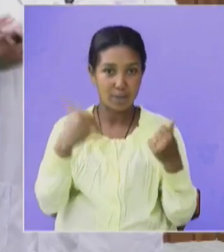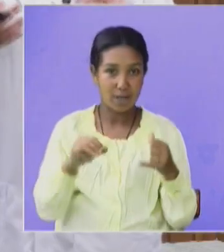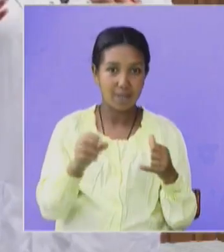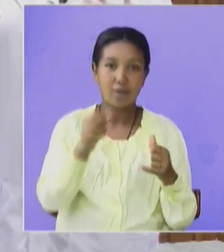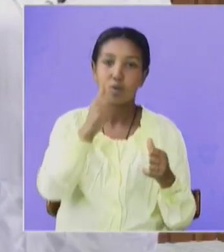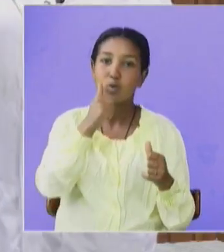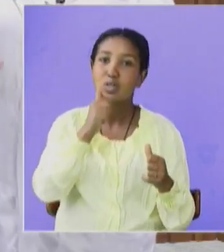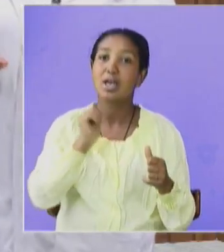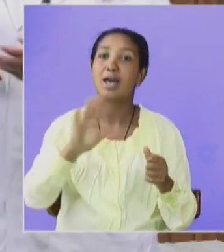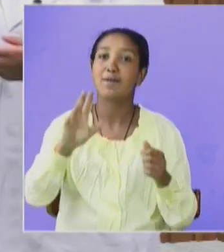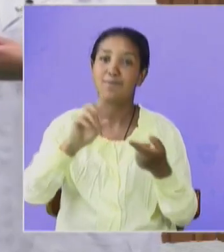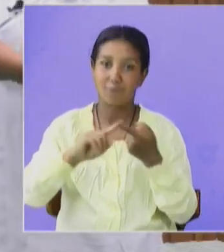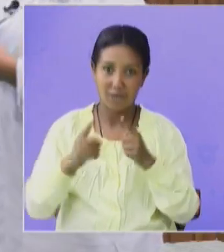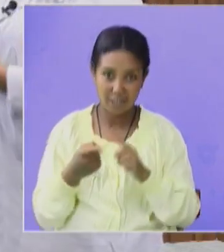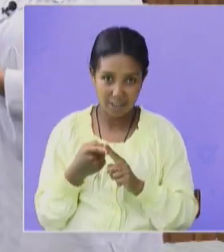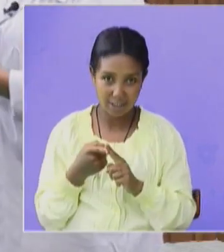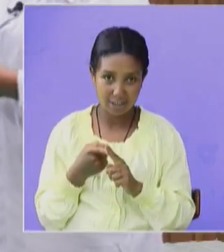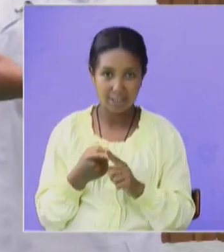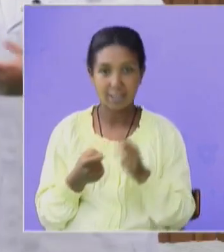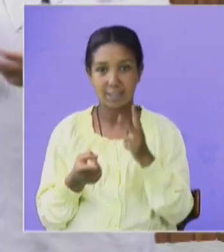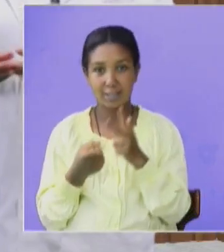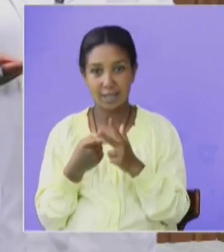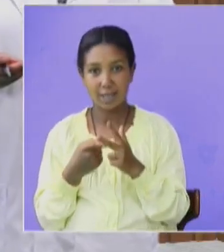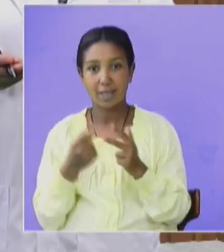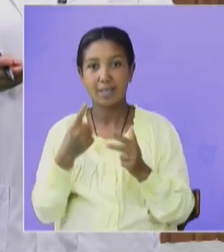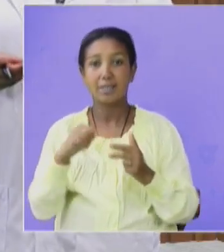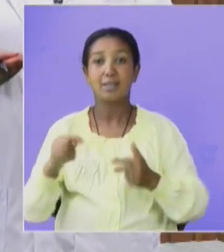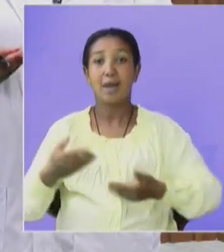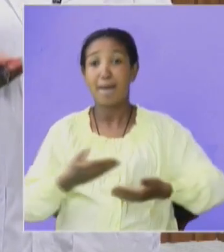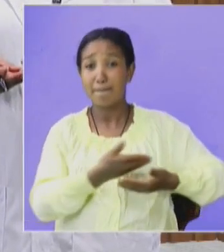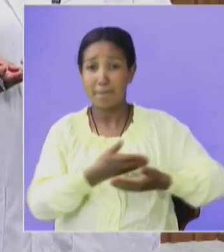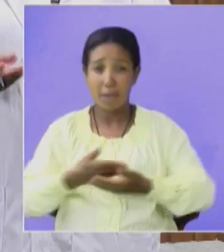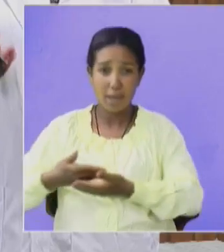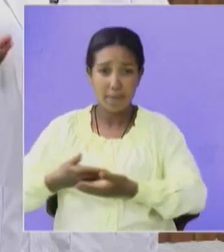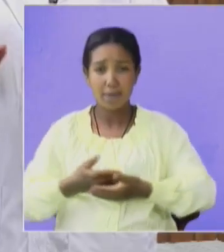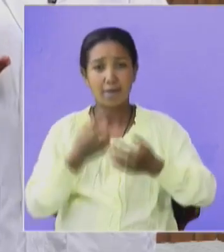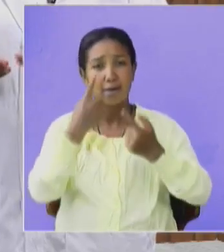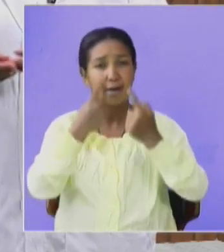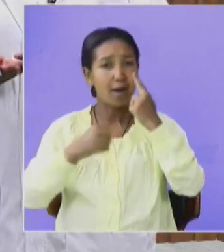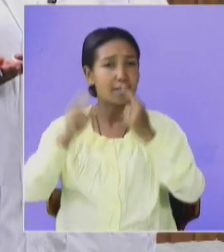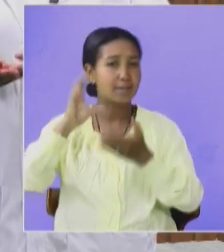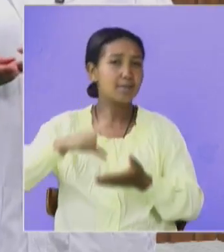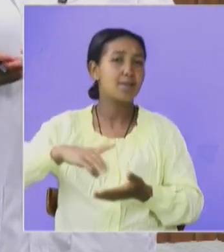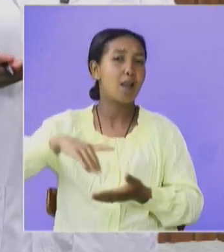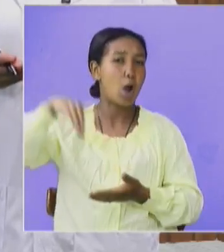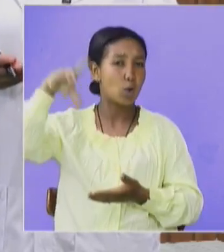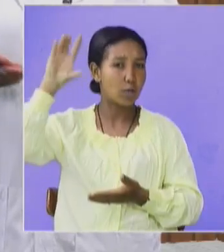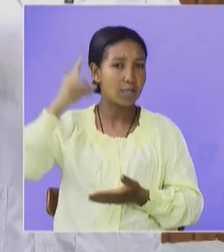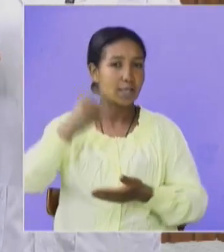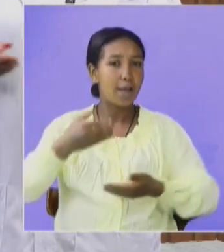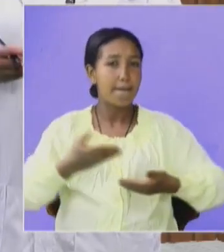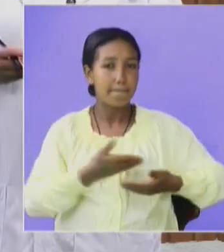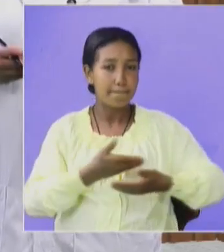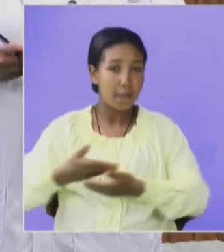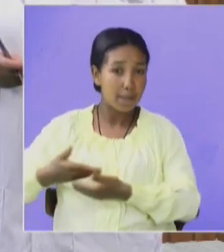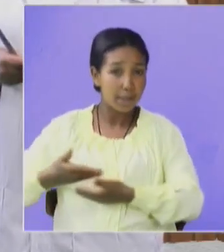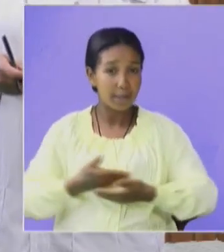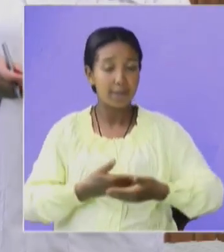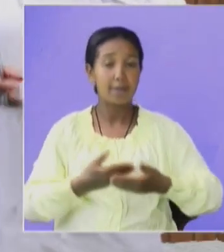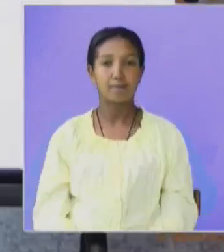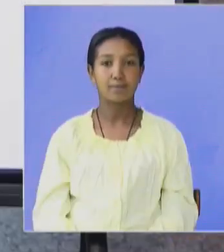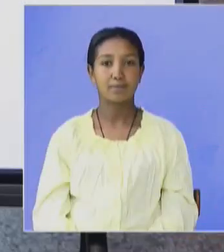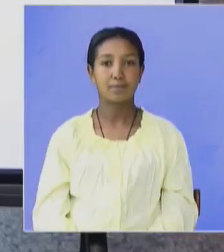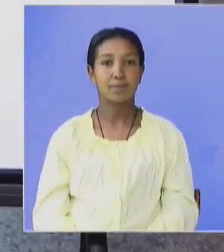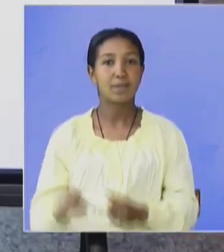with her friends. 3. The baby cries loudly. The baby cries